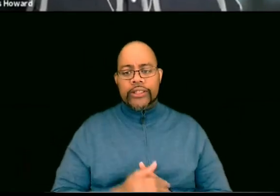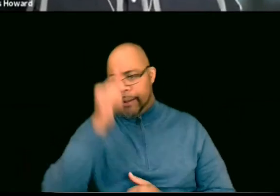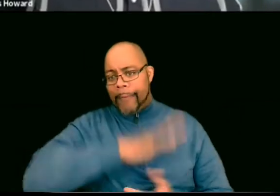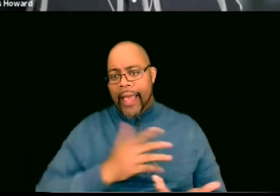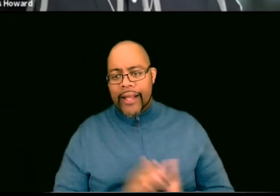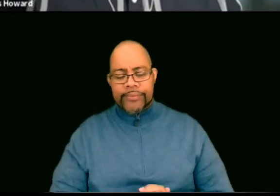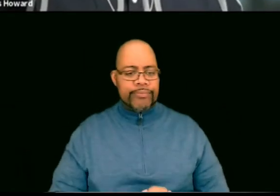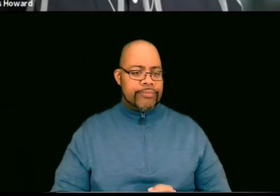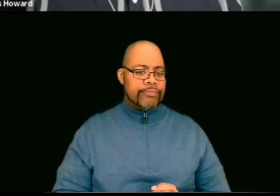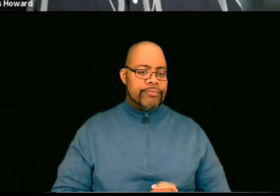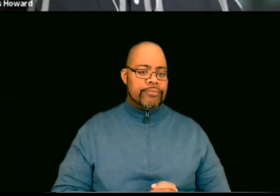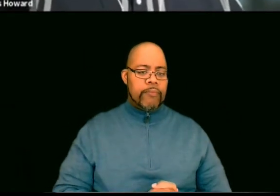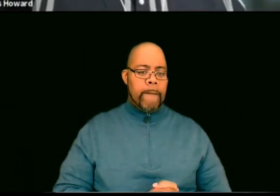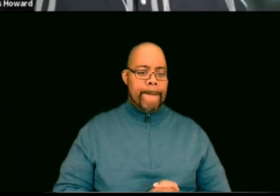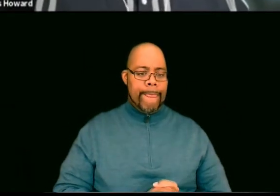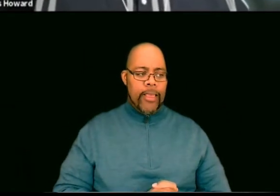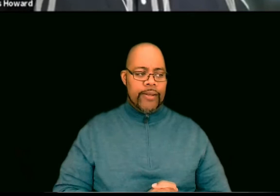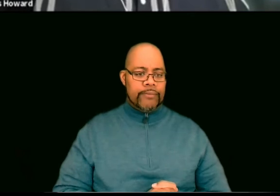attorneys, men.